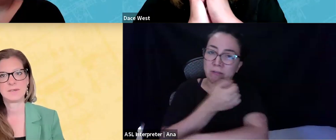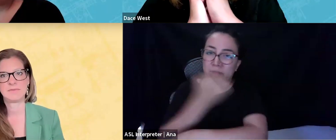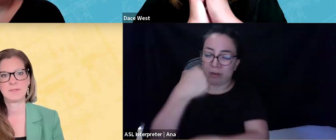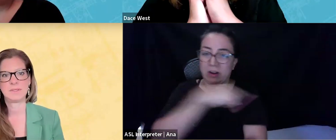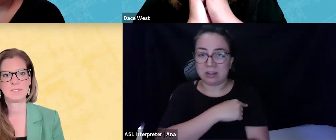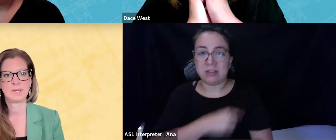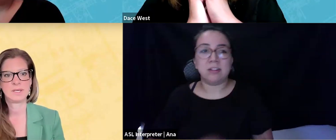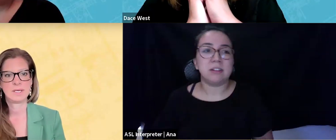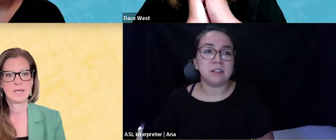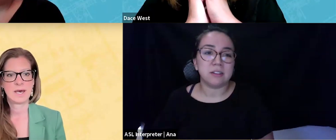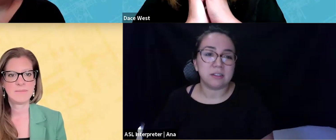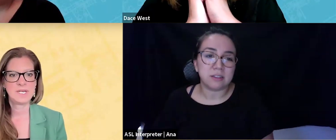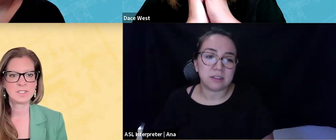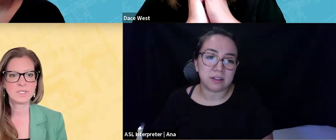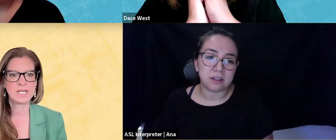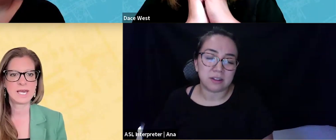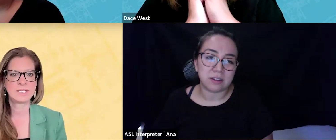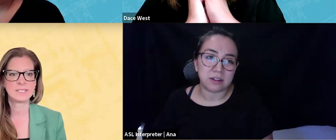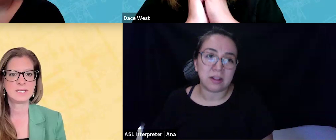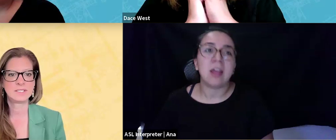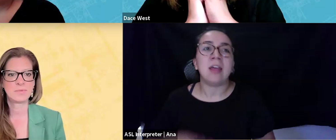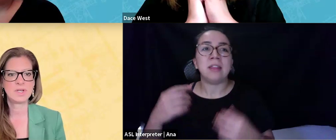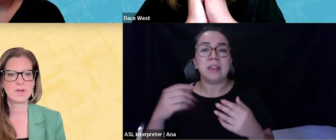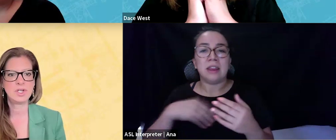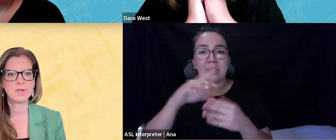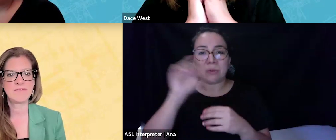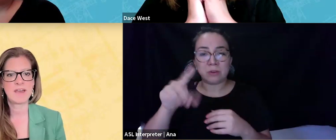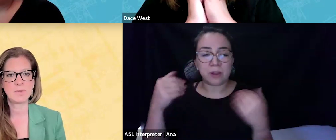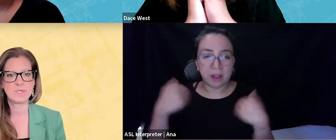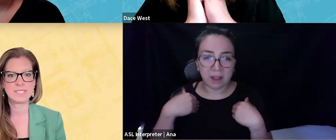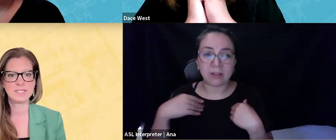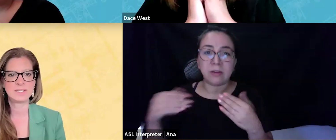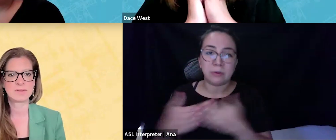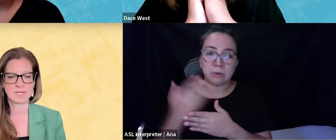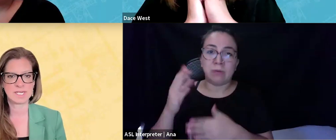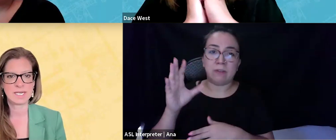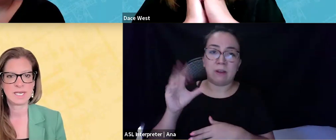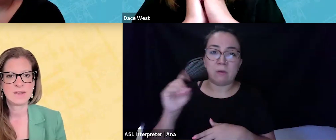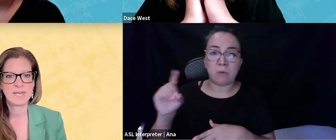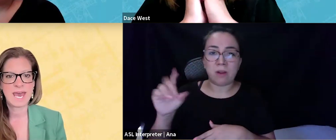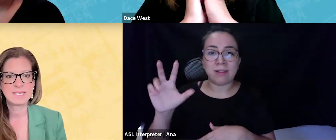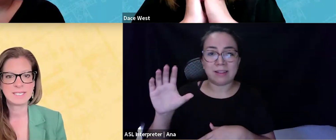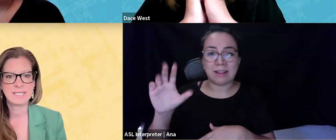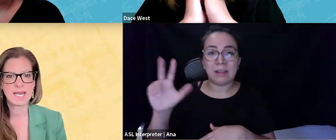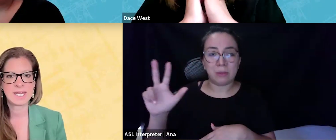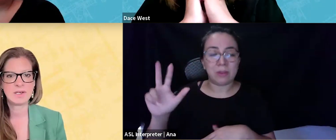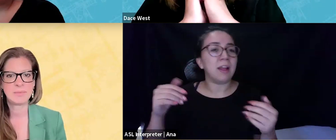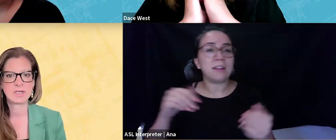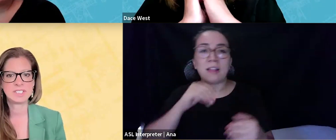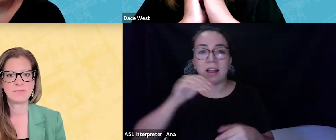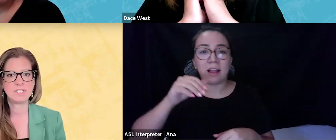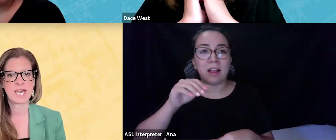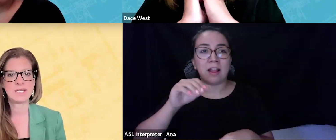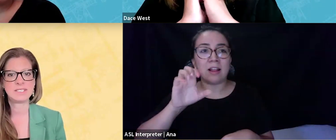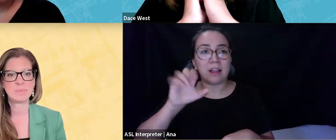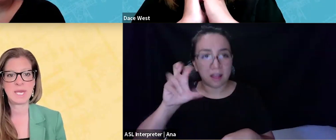Great, that's helpful. The next question I has is, we are a newer 501c3 that has an EIN, but